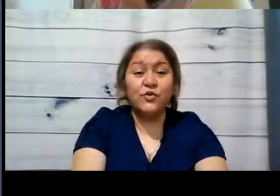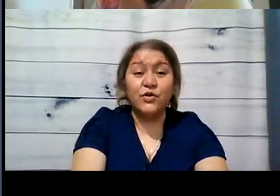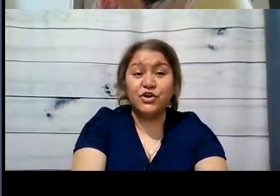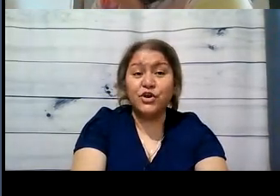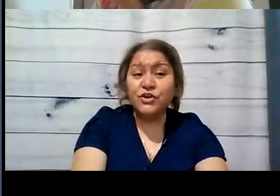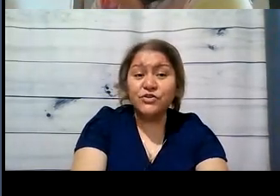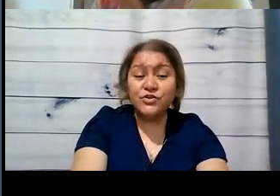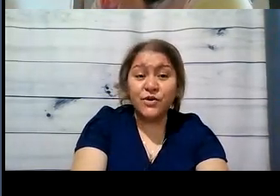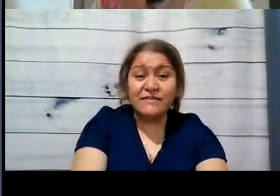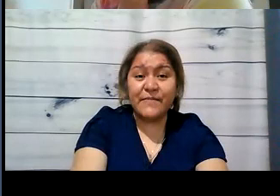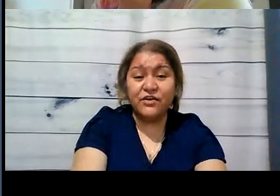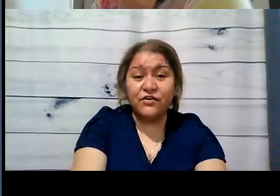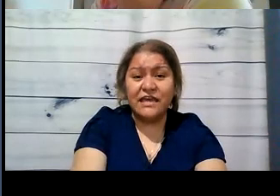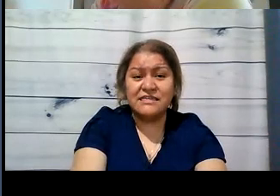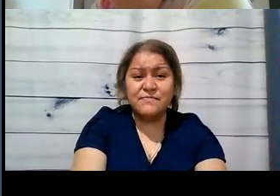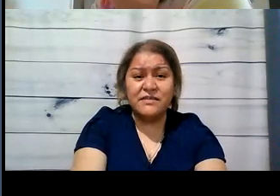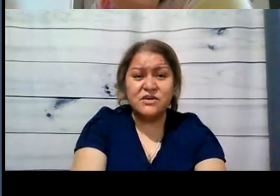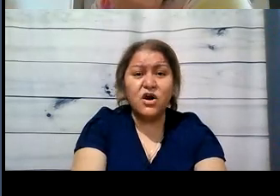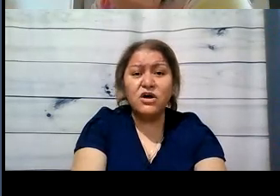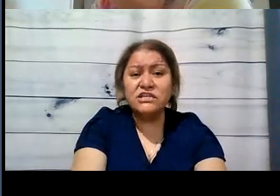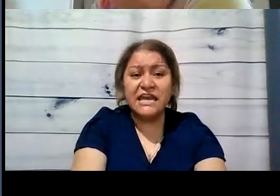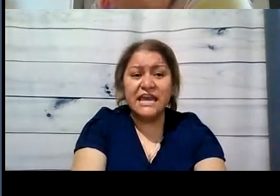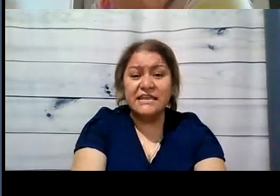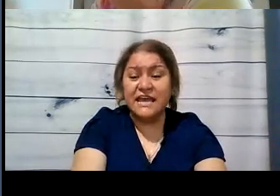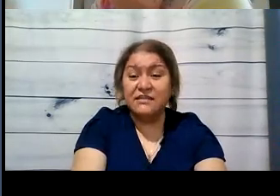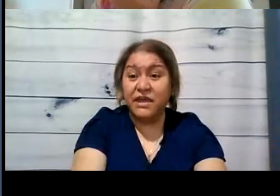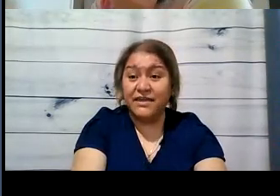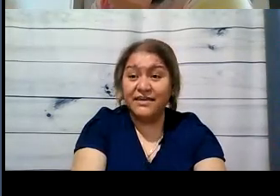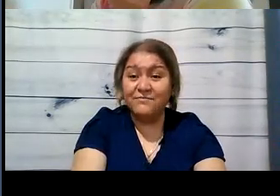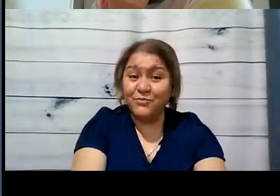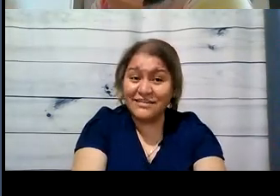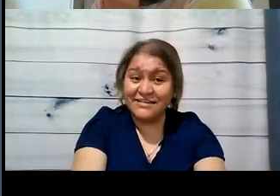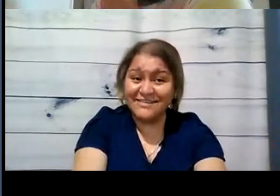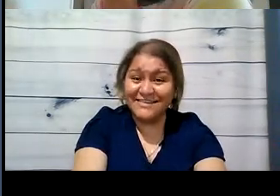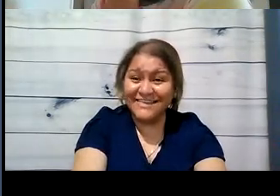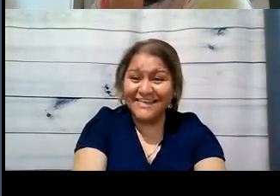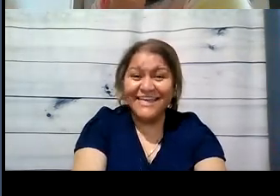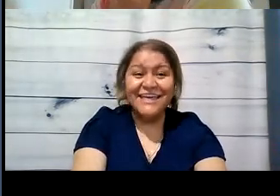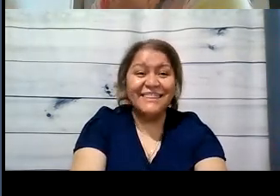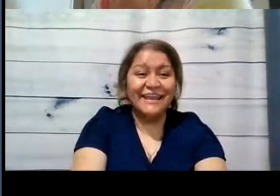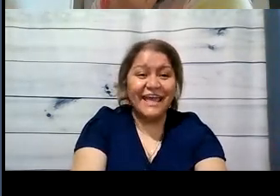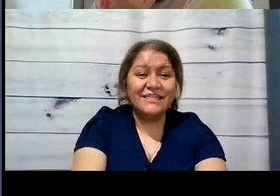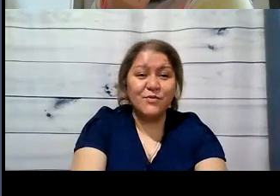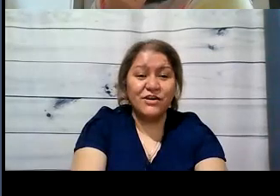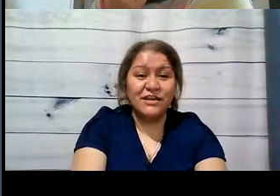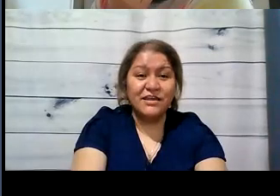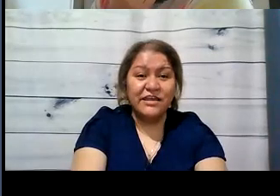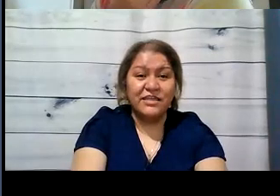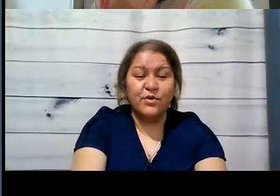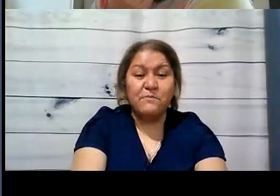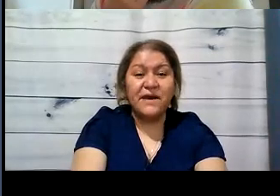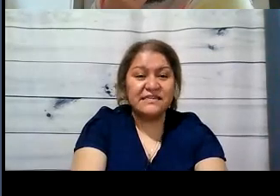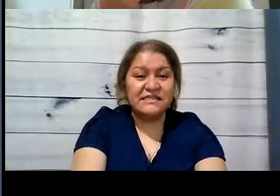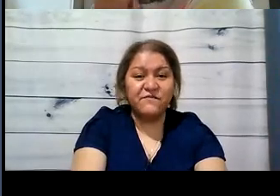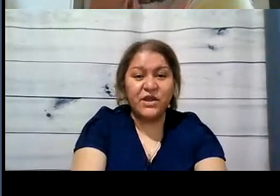Walter returned to his bakery and spent all day and night making pretzels. The next morning,